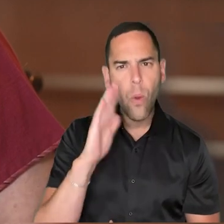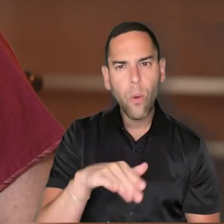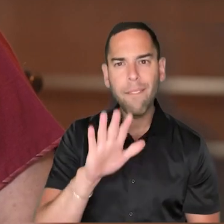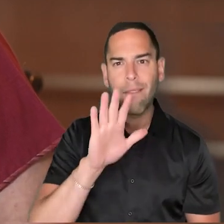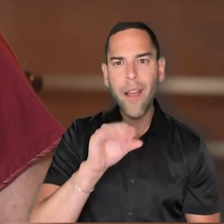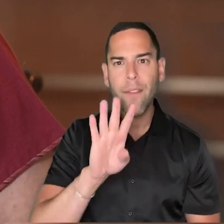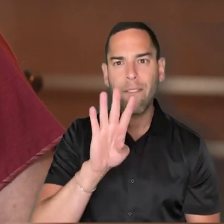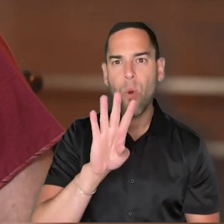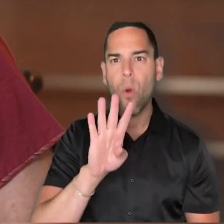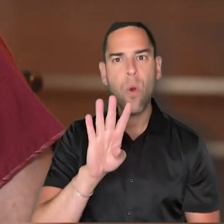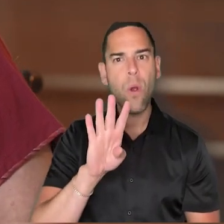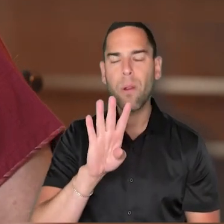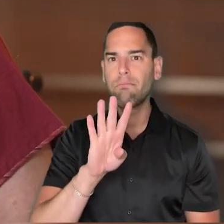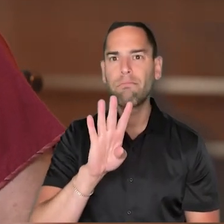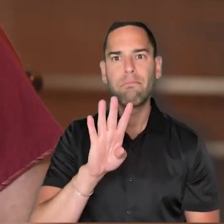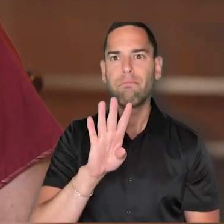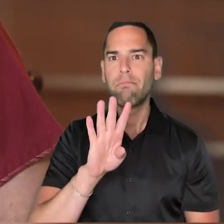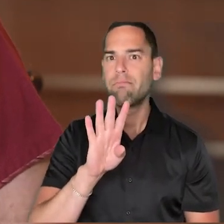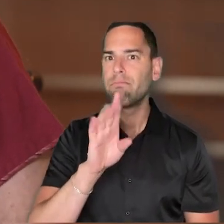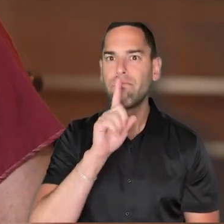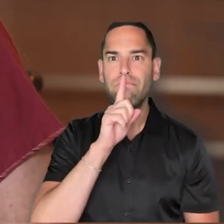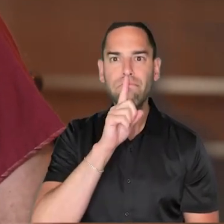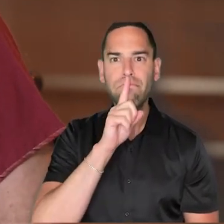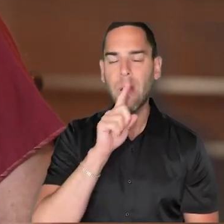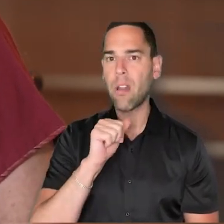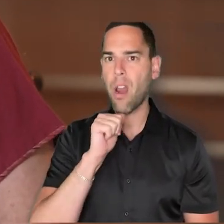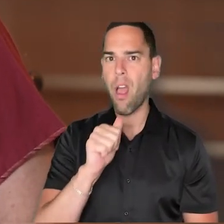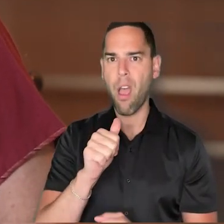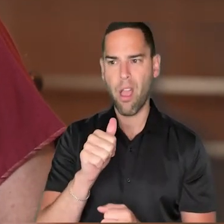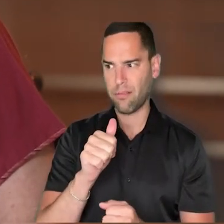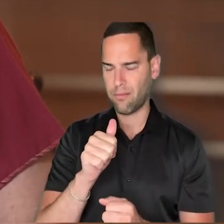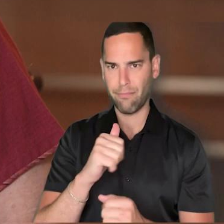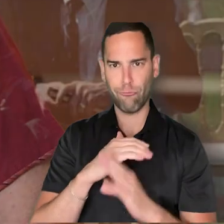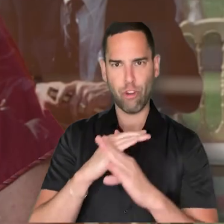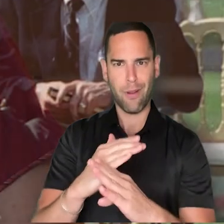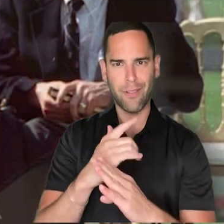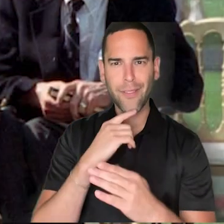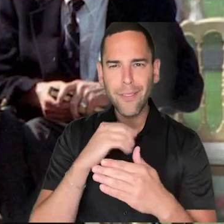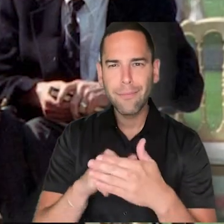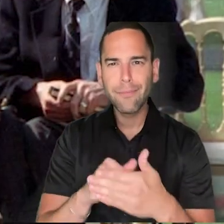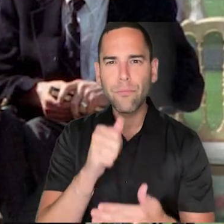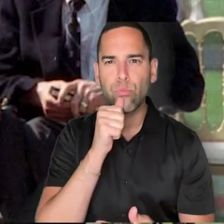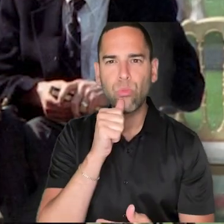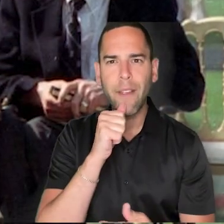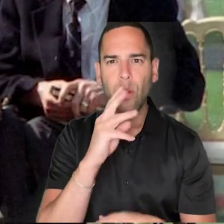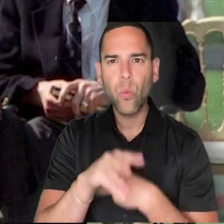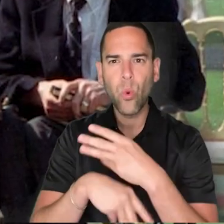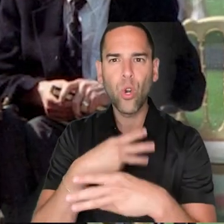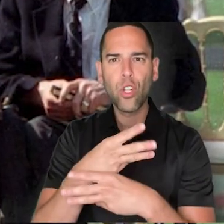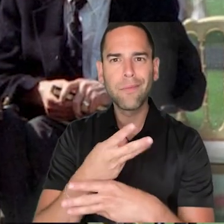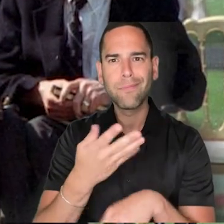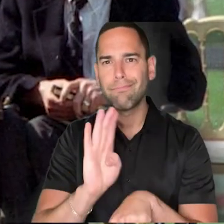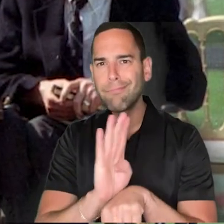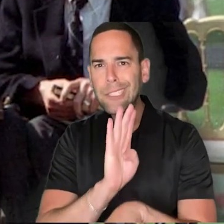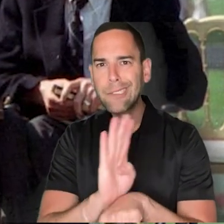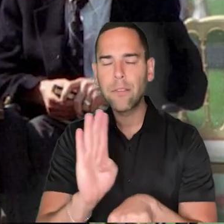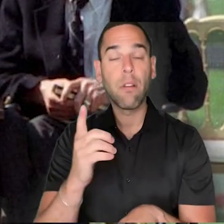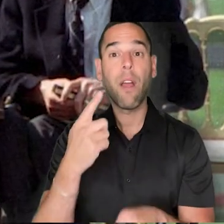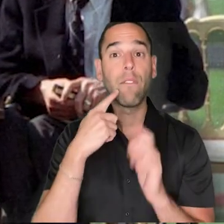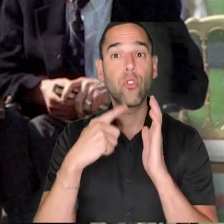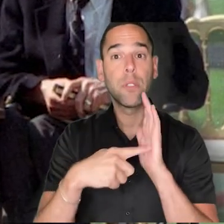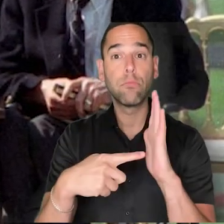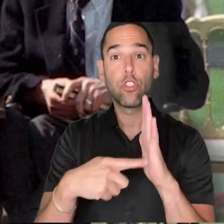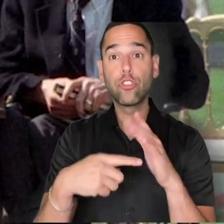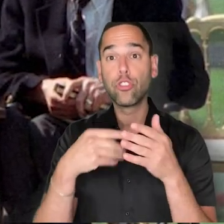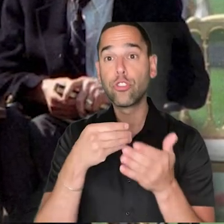that 504 didn't cover anything in the private sector. So when shopping